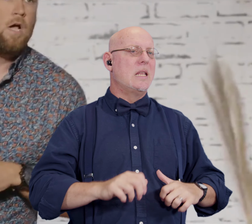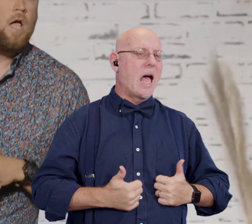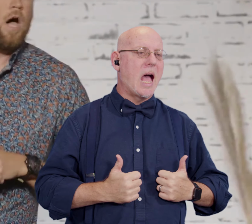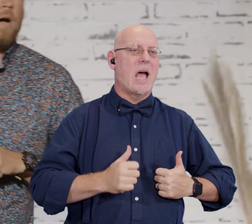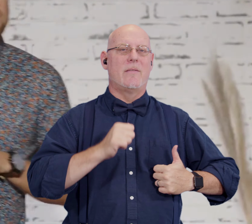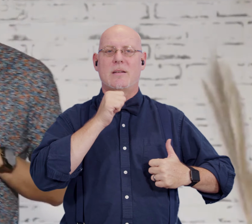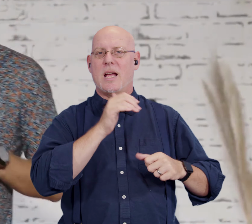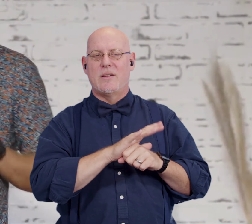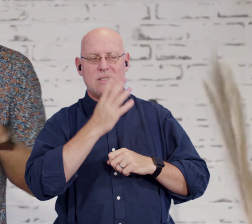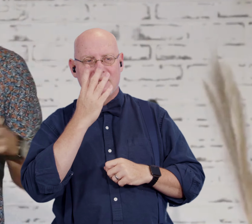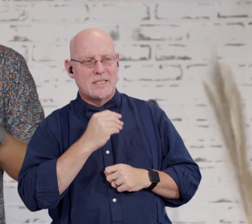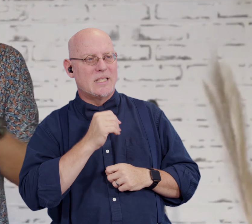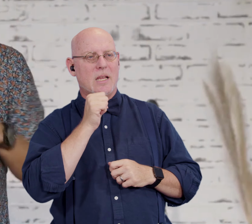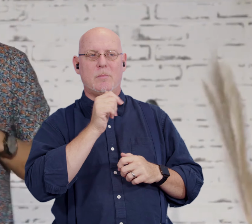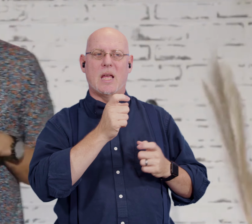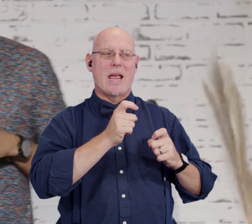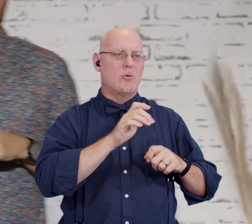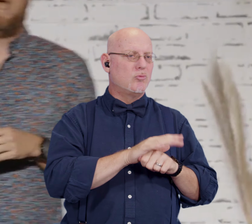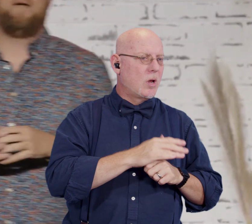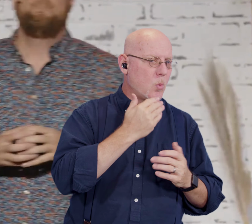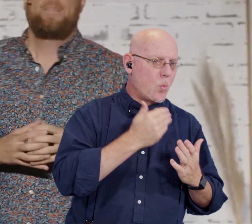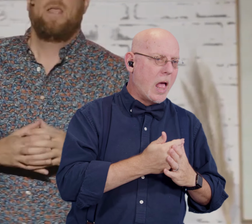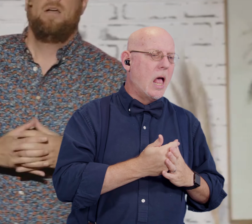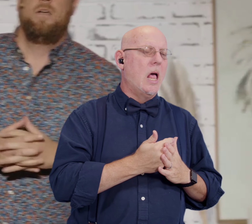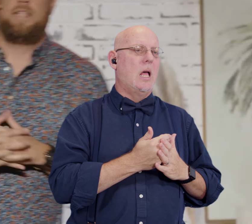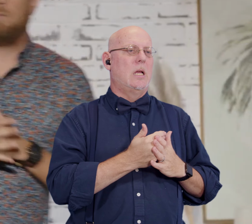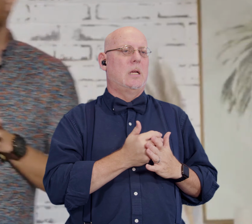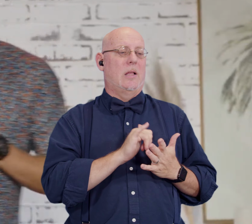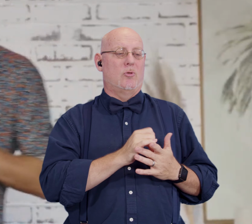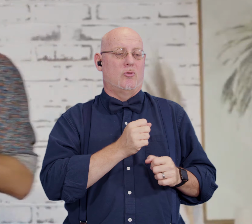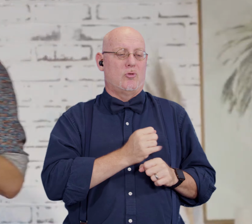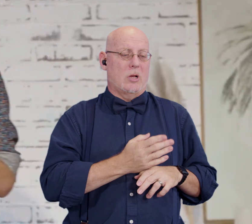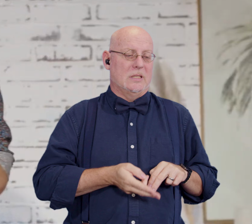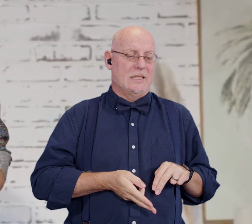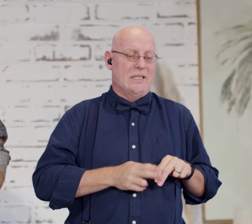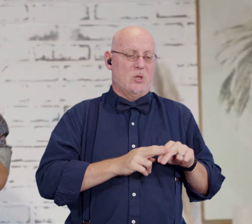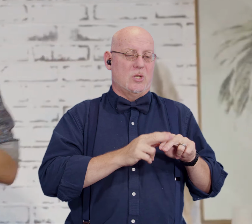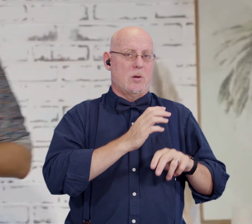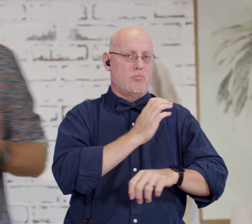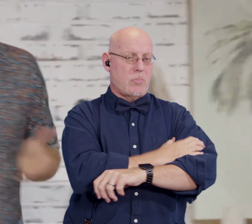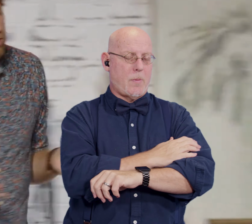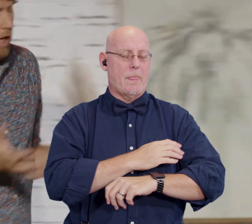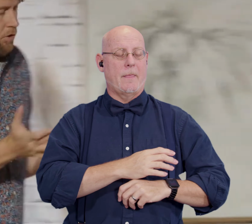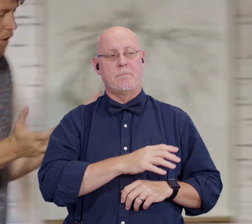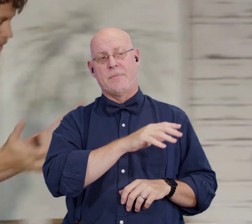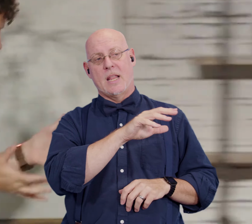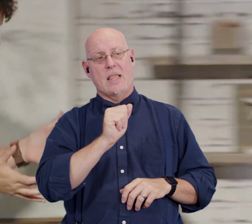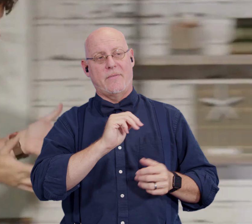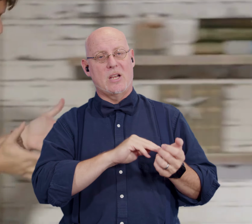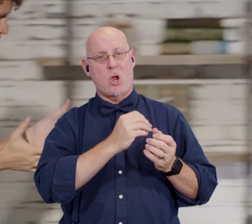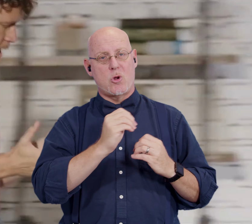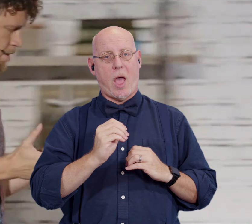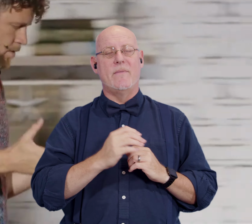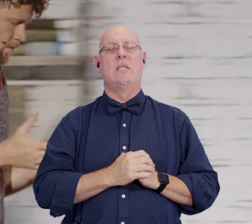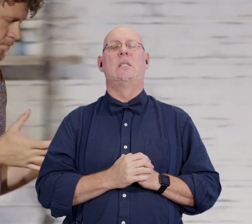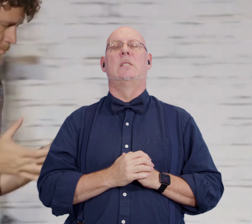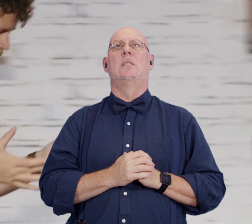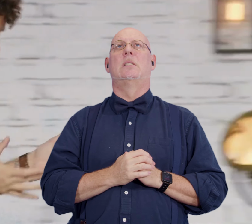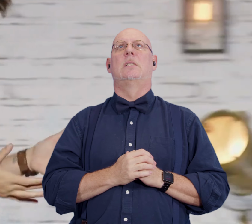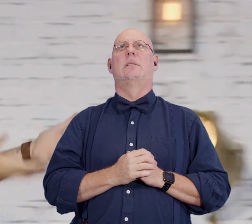sleep and didn't deal with stress well. And that was causing elevation. So as I left the doctor's office that day, I